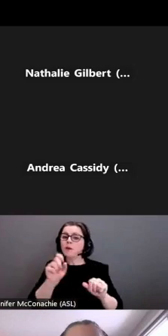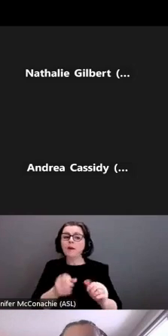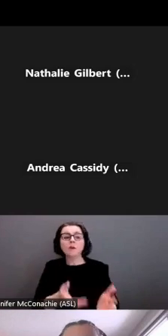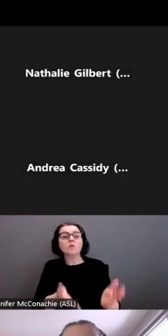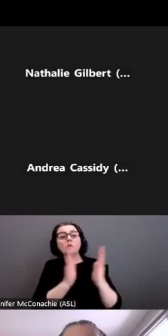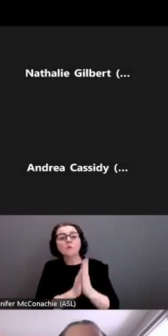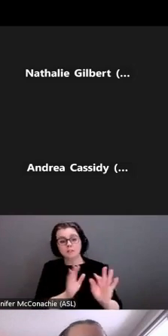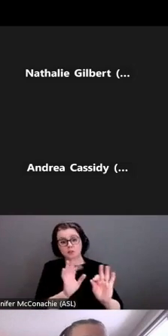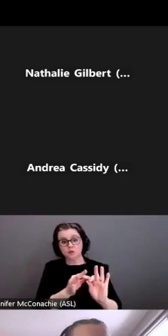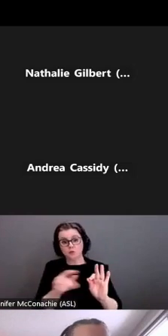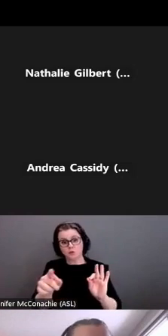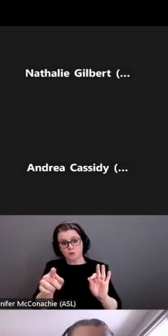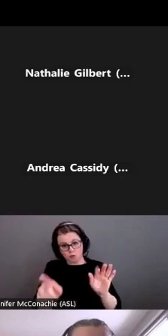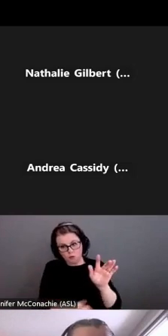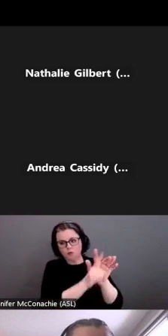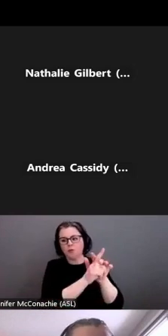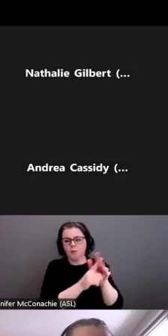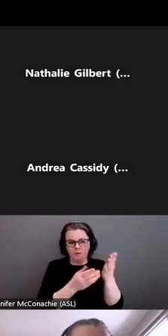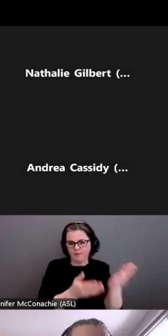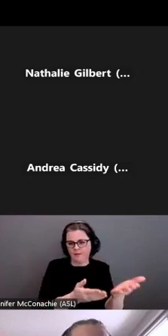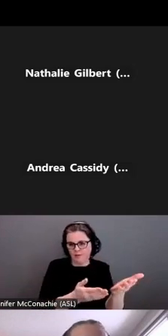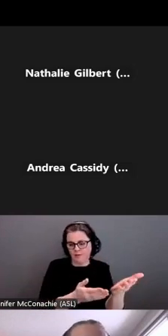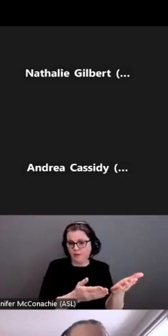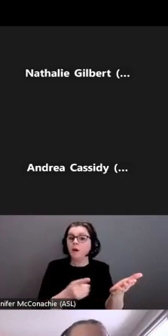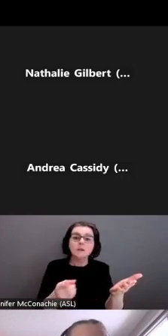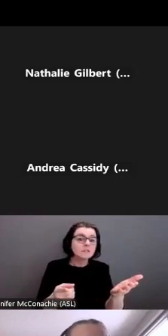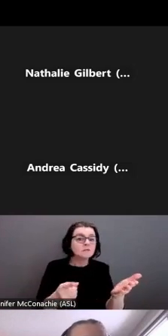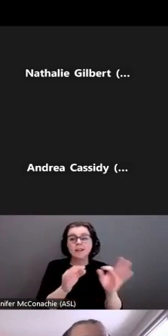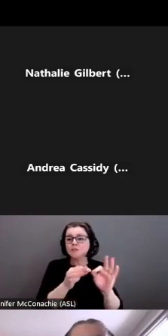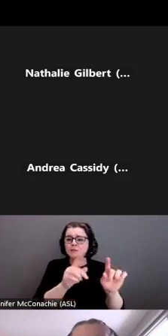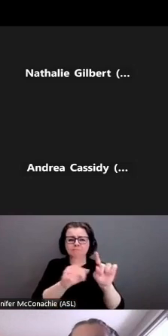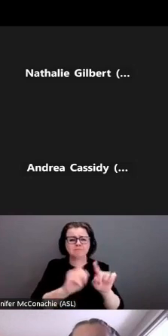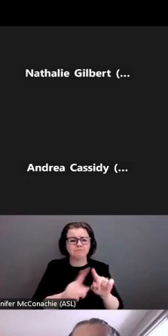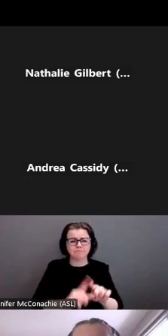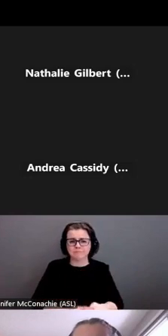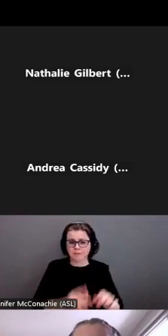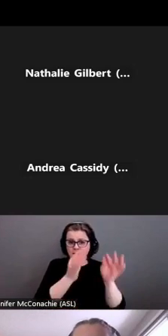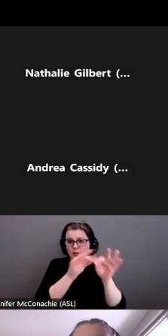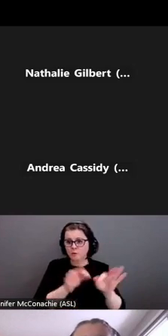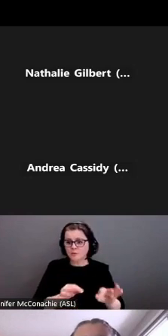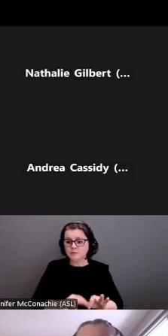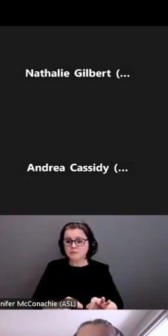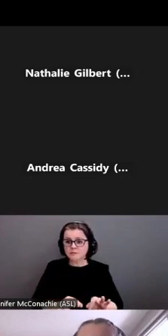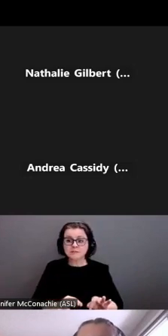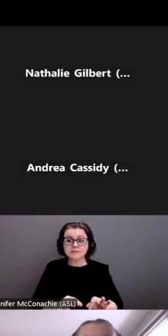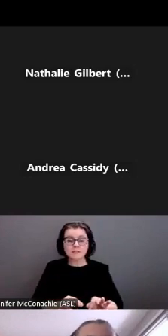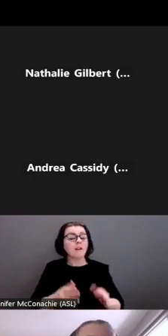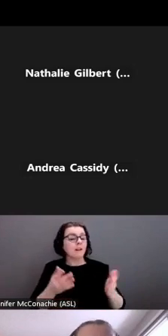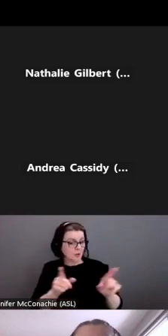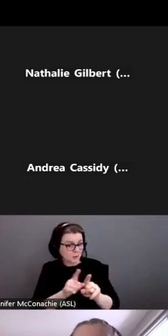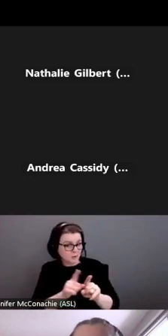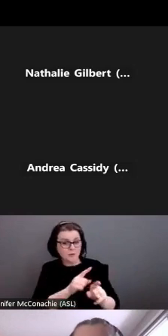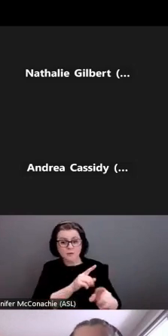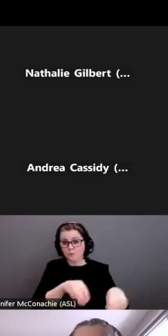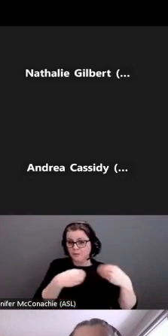can be in a number of languages, but also, as very relevant today, ASL